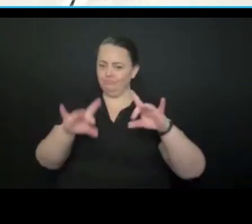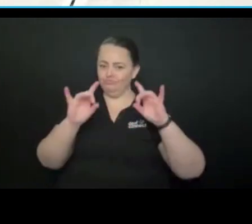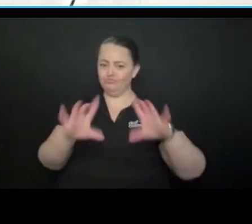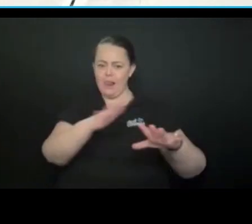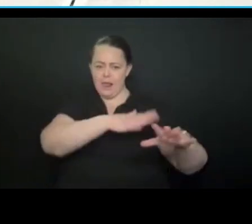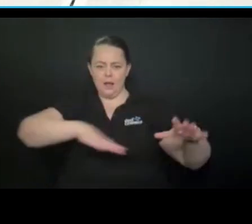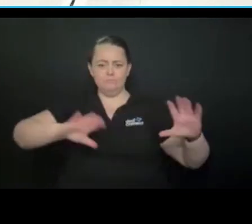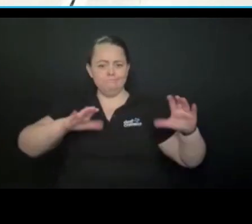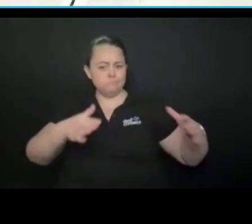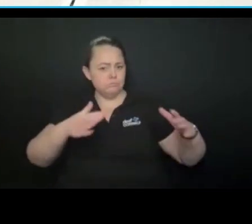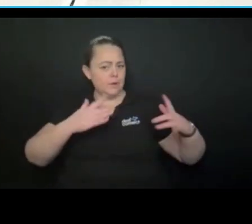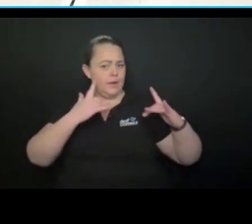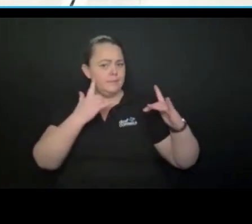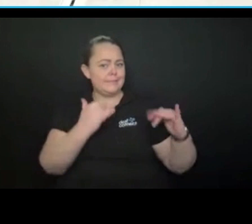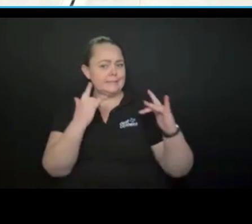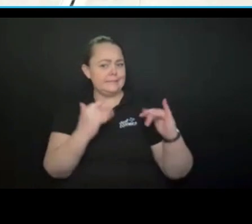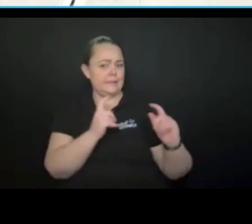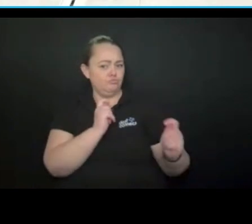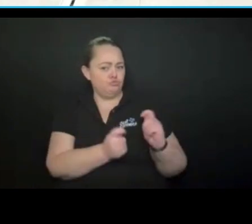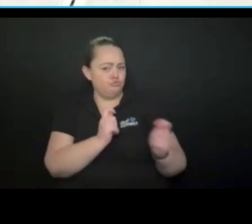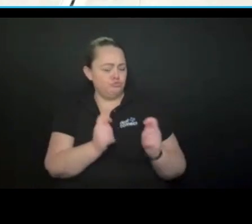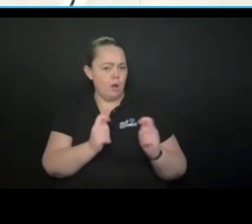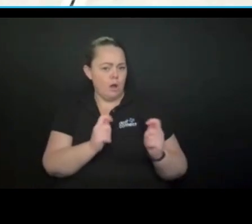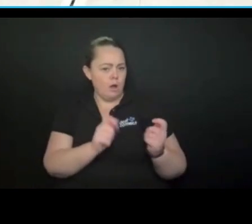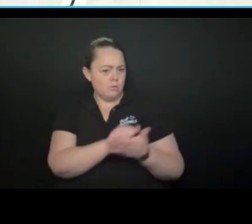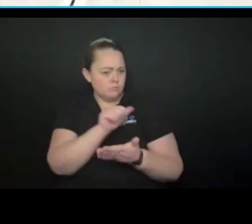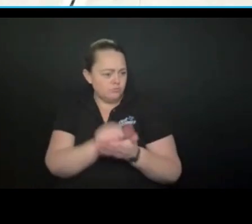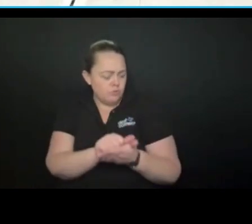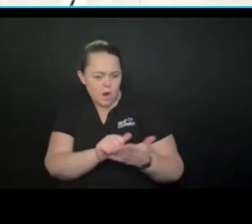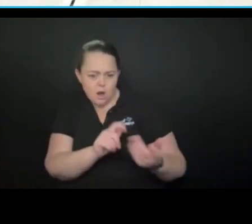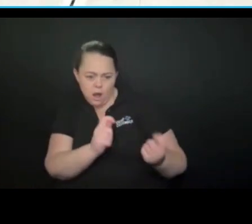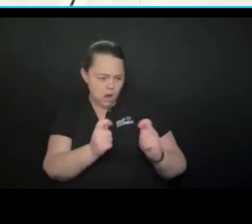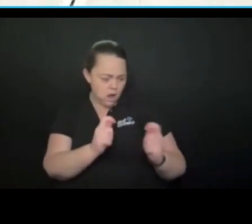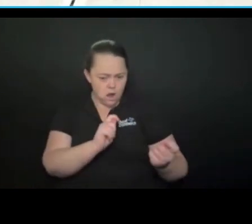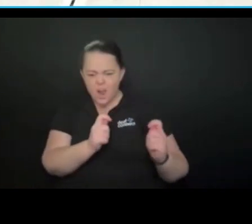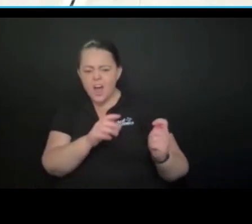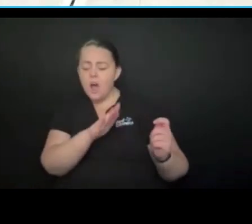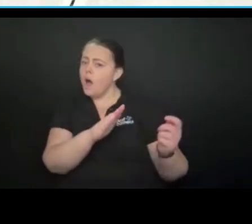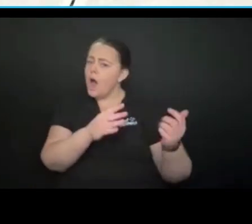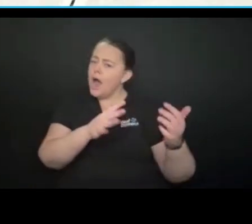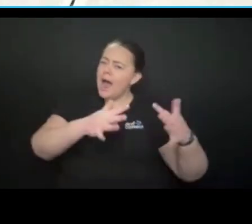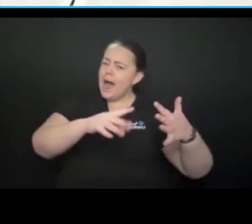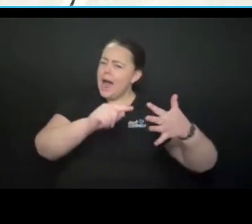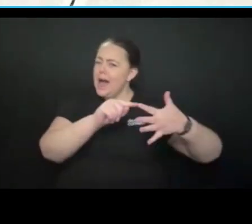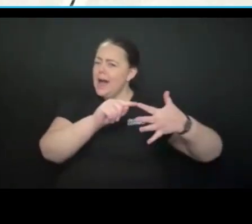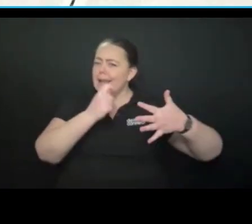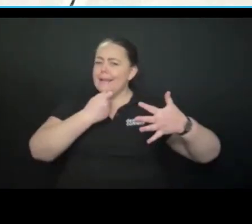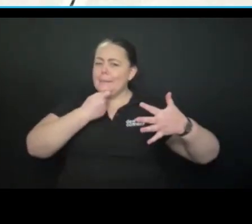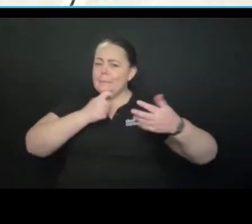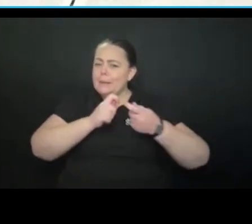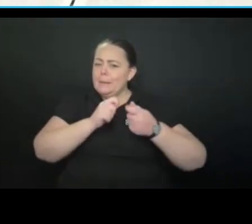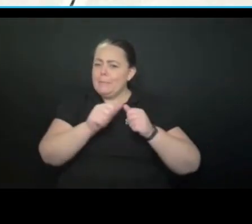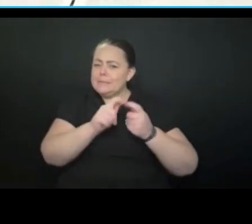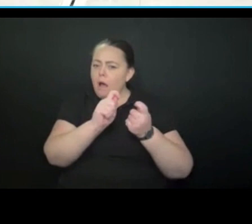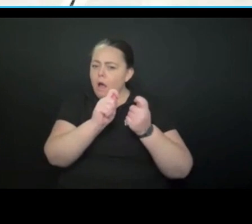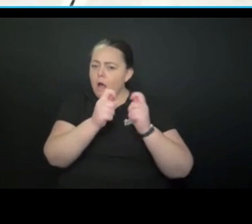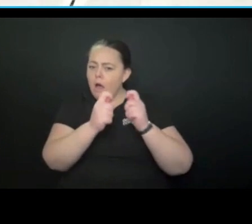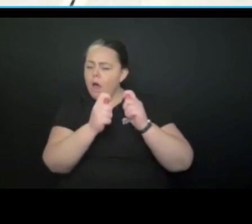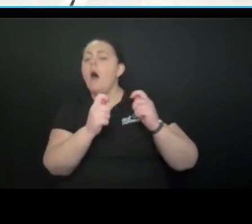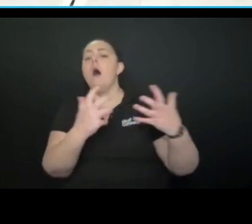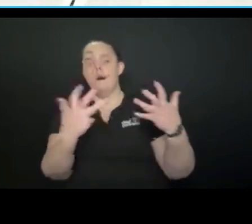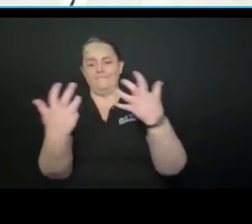to assess feasibility, appropriateness and inform minor adjustments to ensure that these measures were best suited to the Australian aged